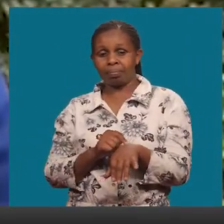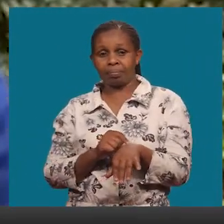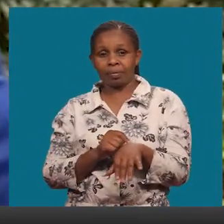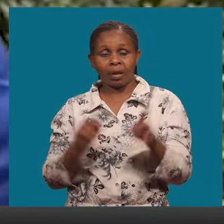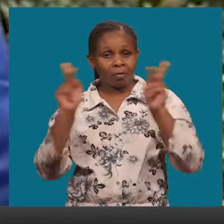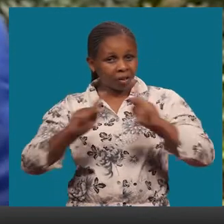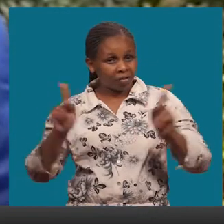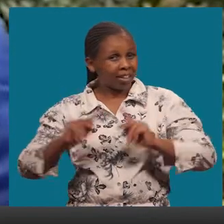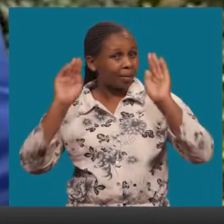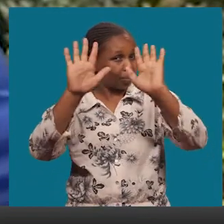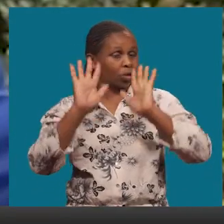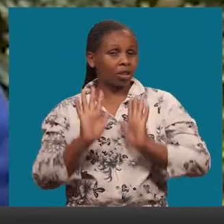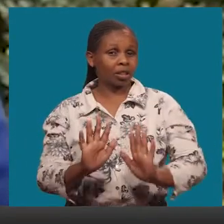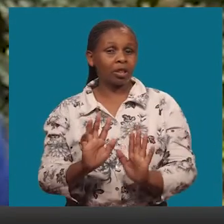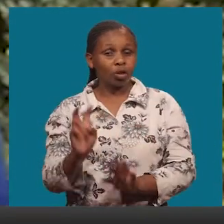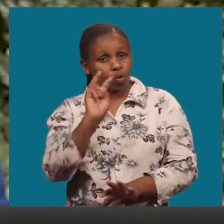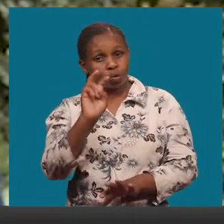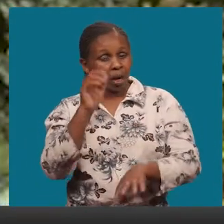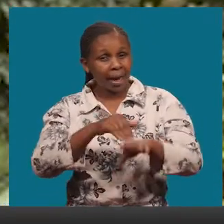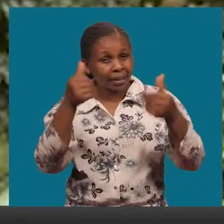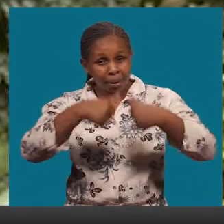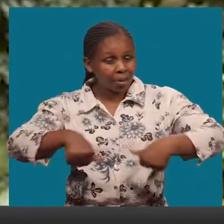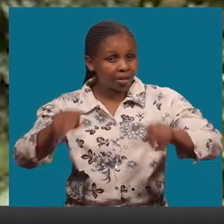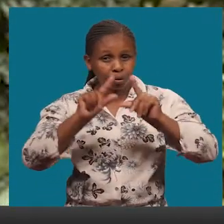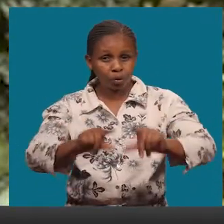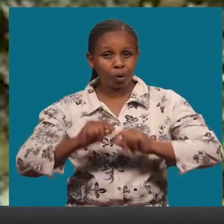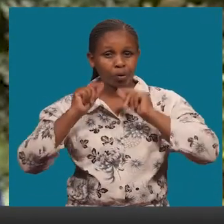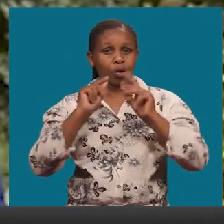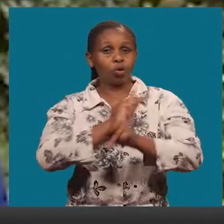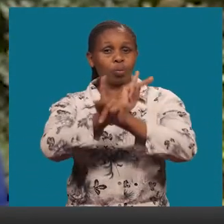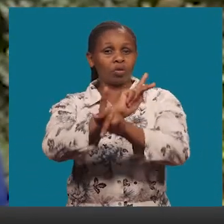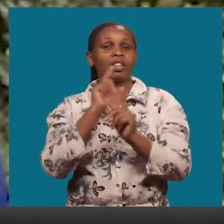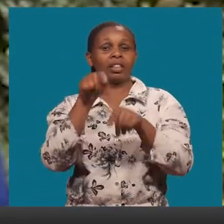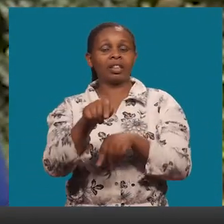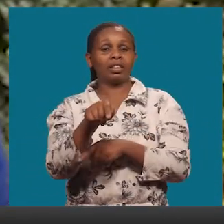And it is very important to look at the measures we need to take in order to prevent this